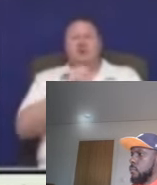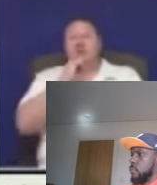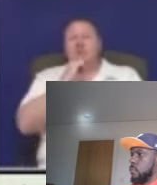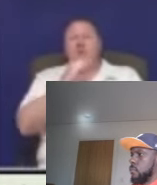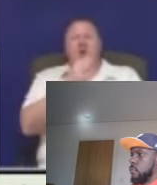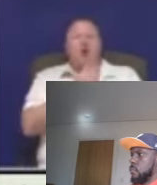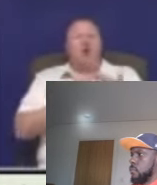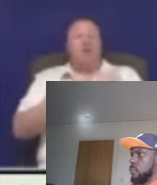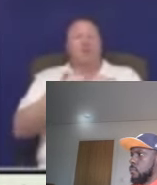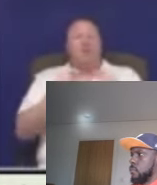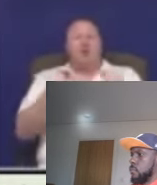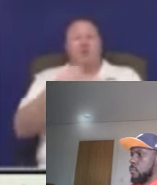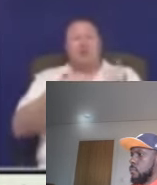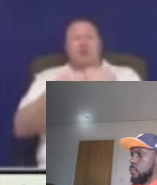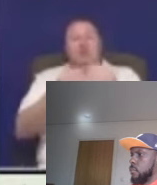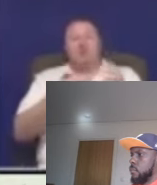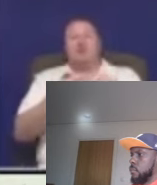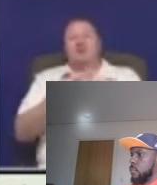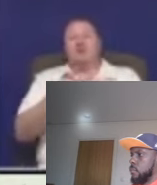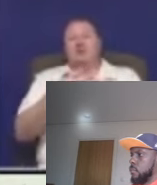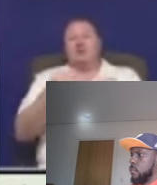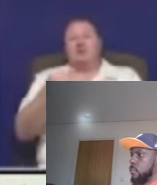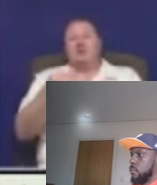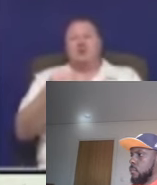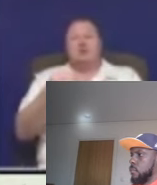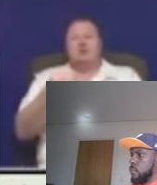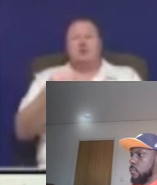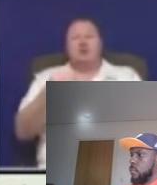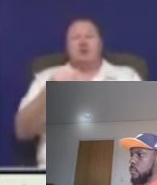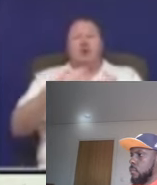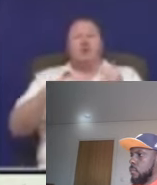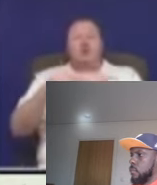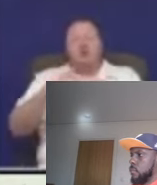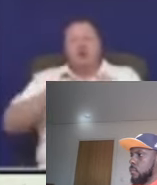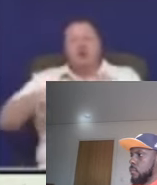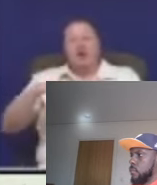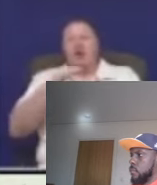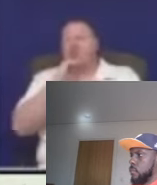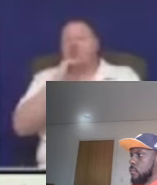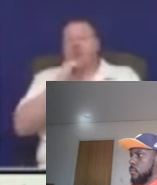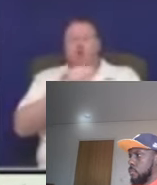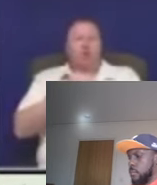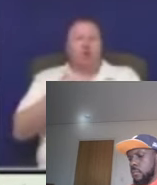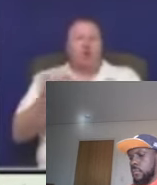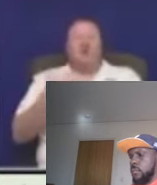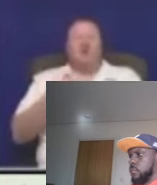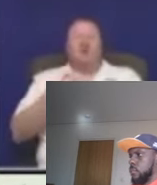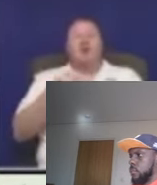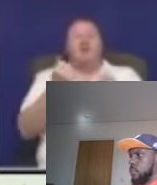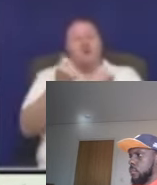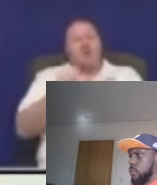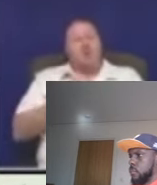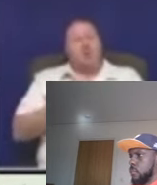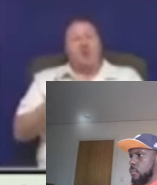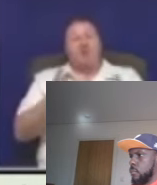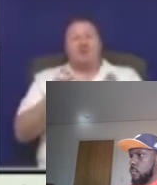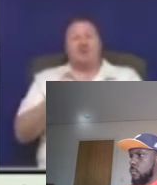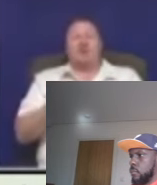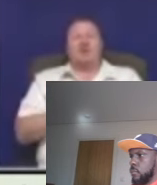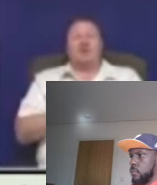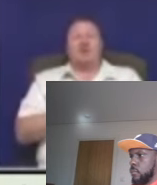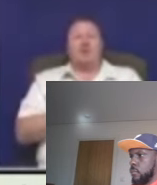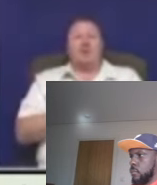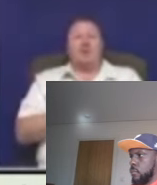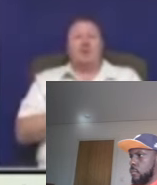and most importantly, wasted public funds. Funds which could have been used to improve the lives of South Africans. Since